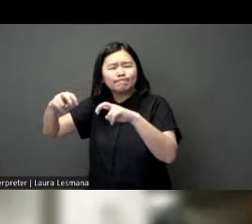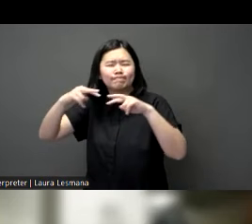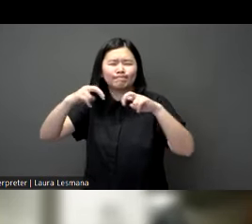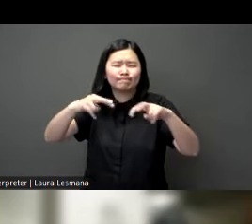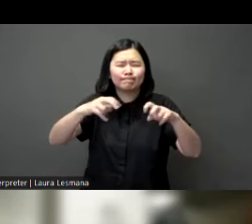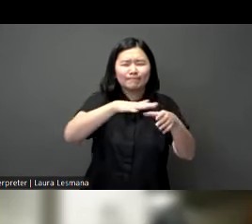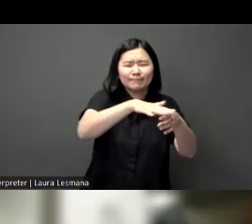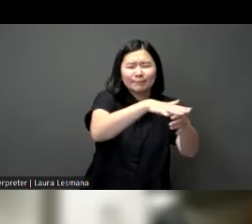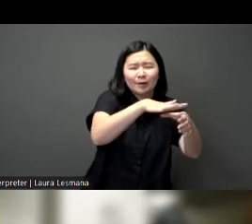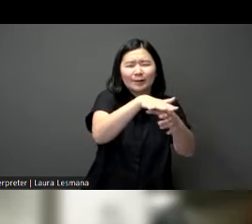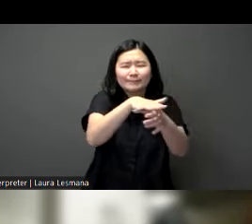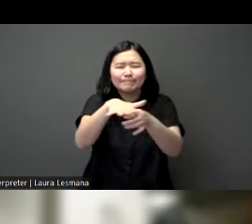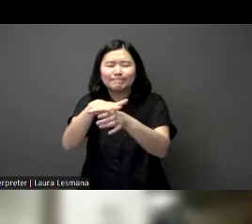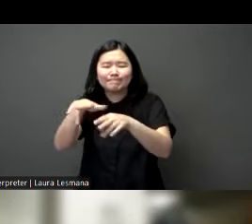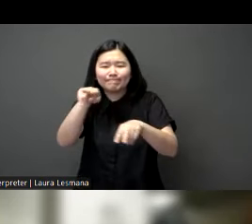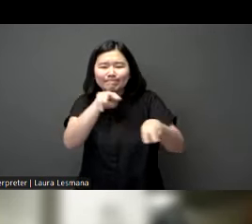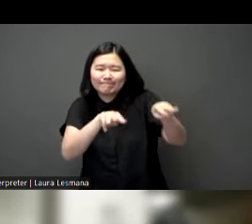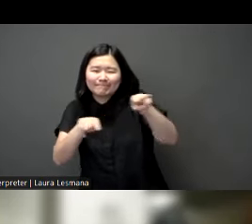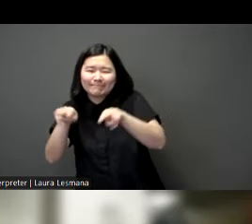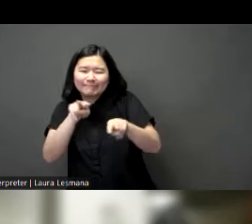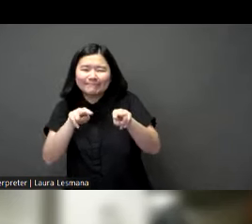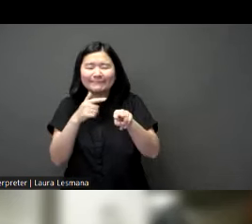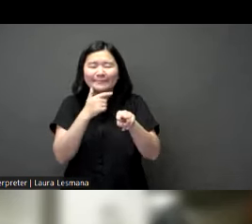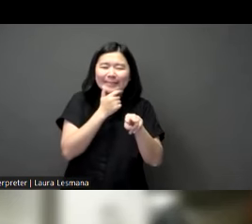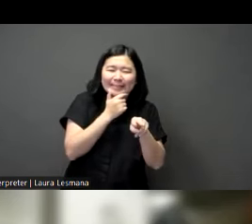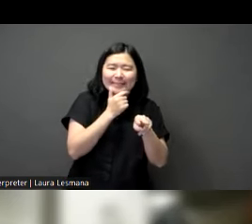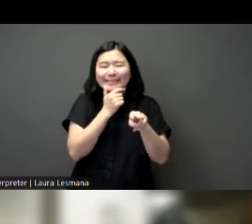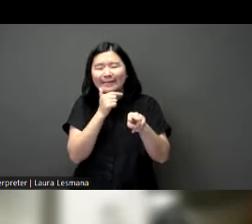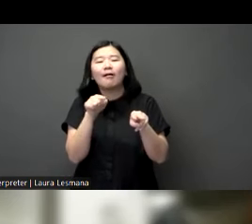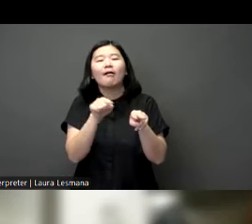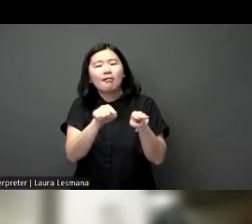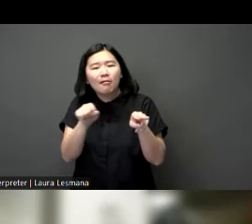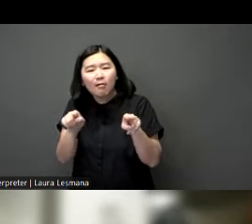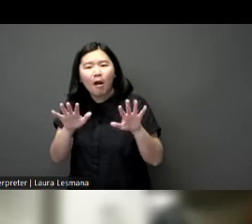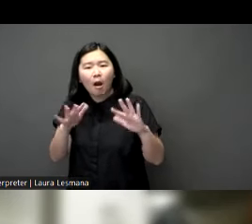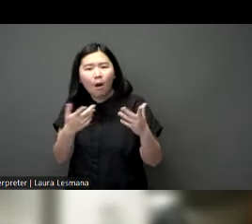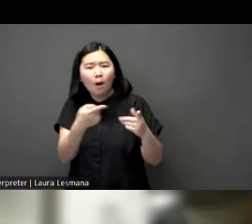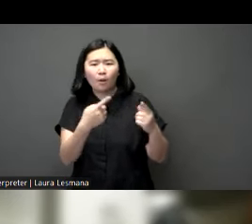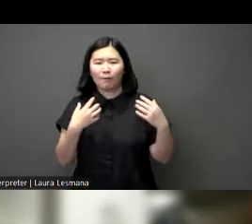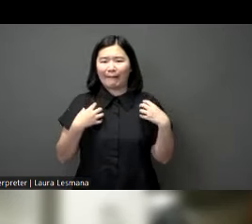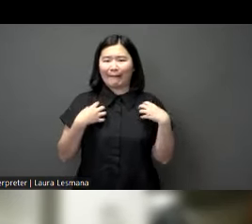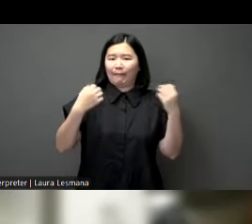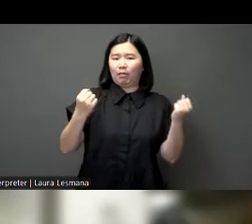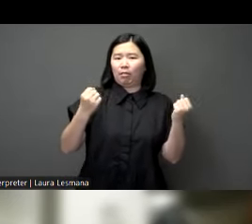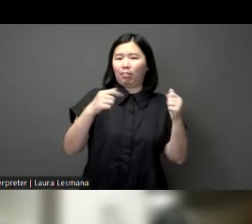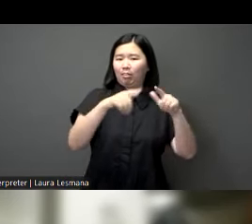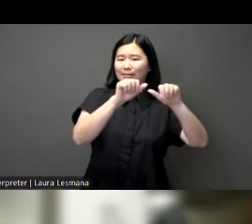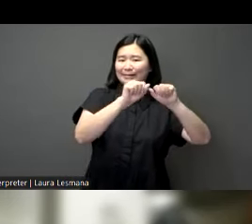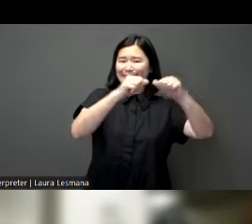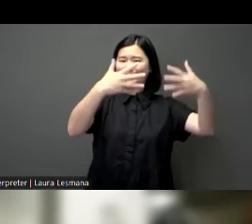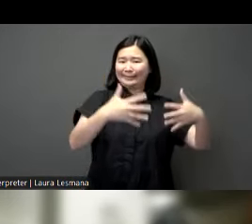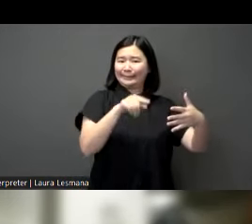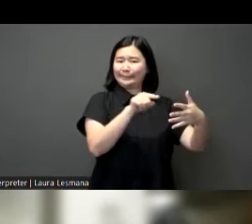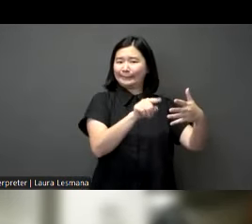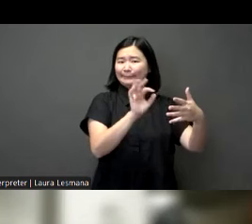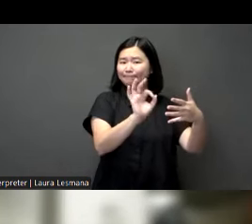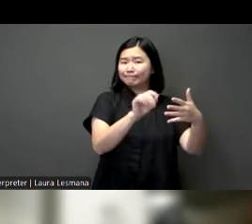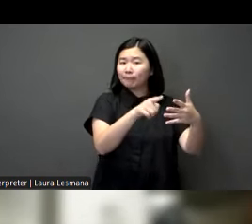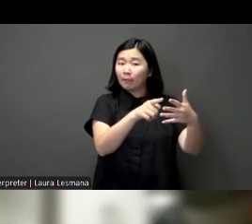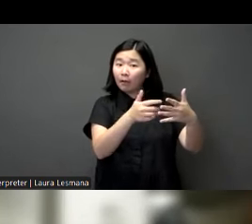cervical uterus cancer. And we had the correlations. Was this incipient? Is